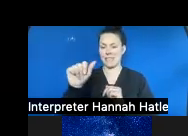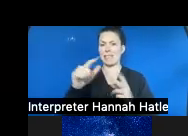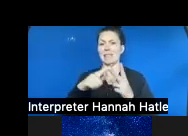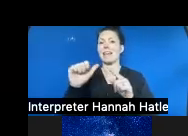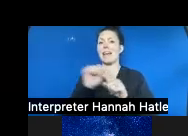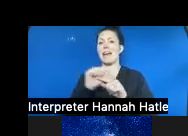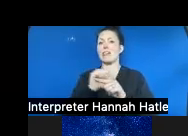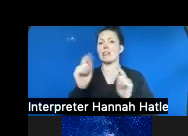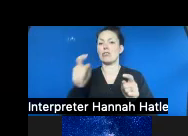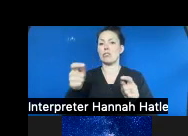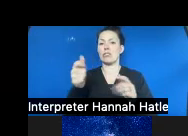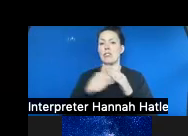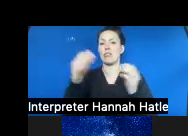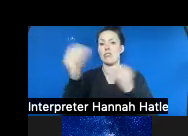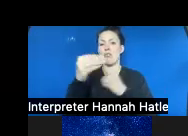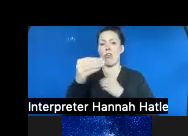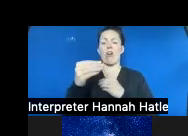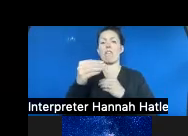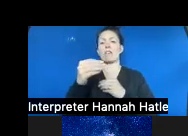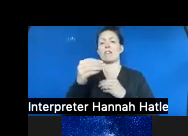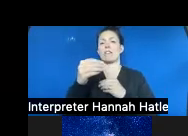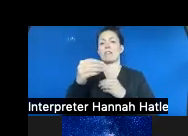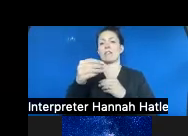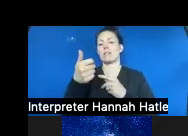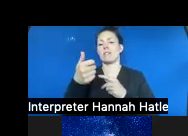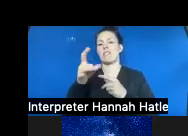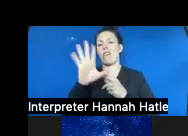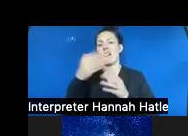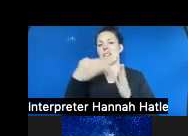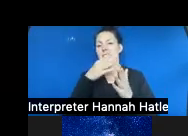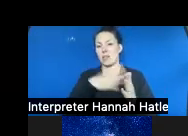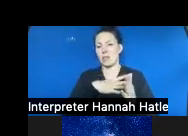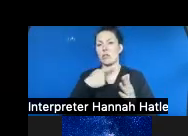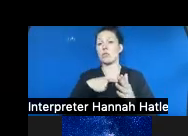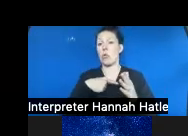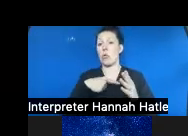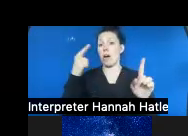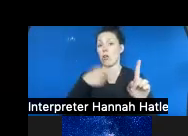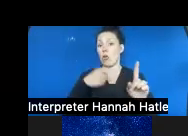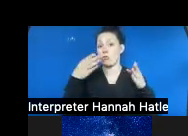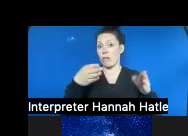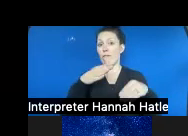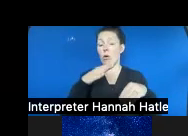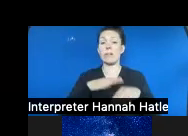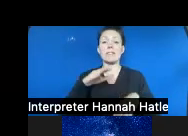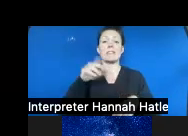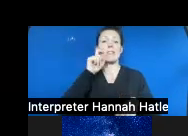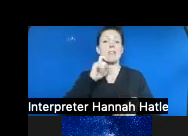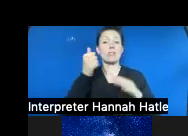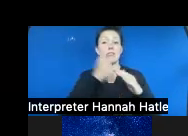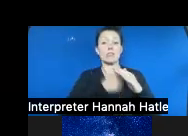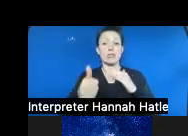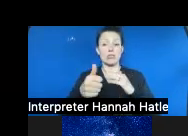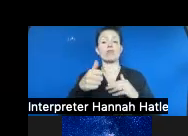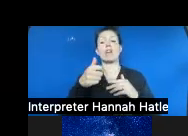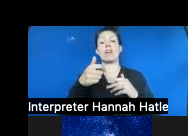under the Office on Violence Against Women, and we focus on sex trafficking in Indian country and Alaska. That